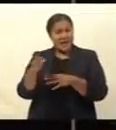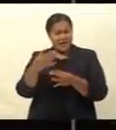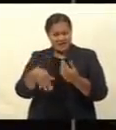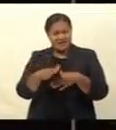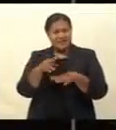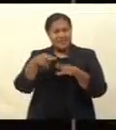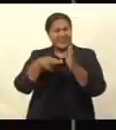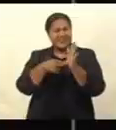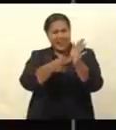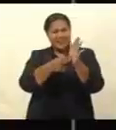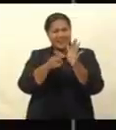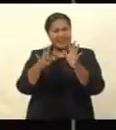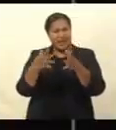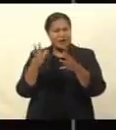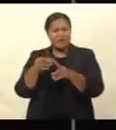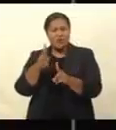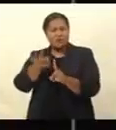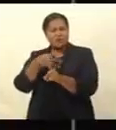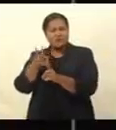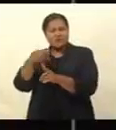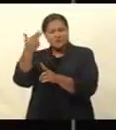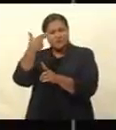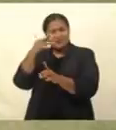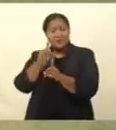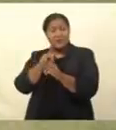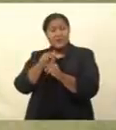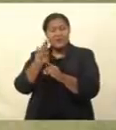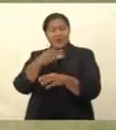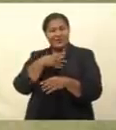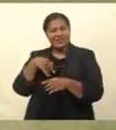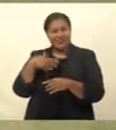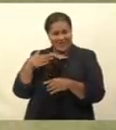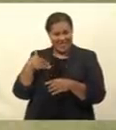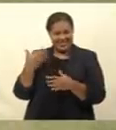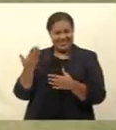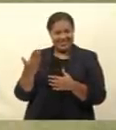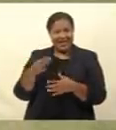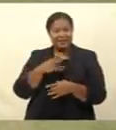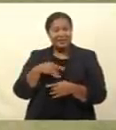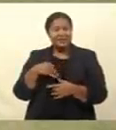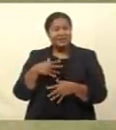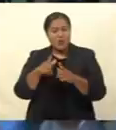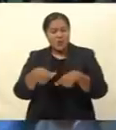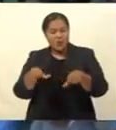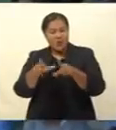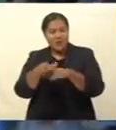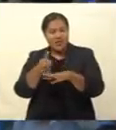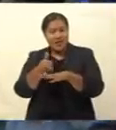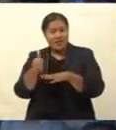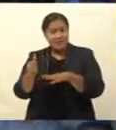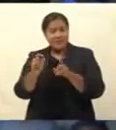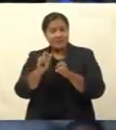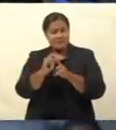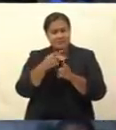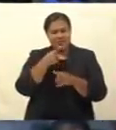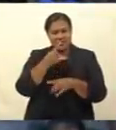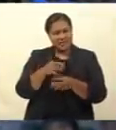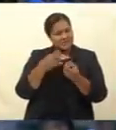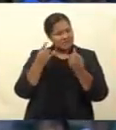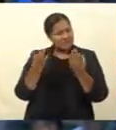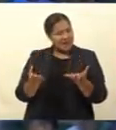and screening purposes for the Ministry of Health. Minister for Local Government Pramila Kumar says they stand ready